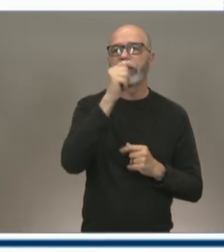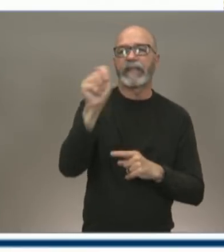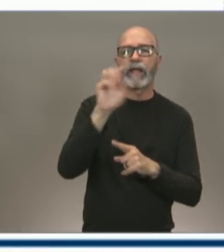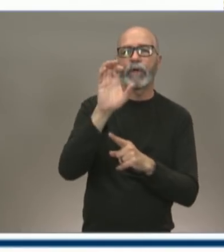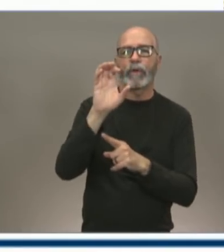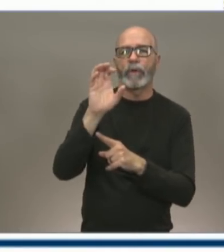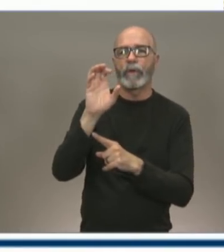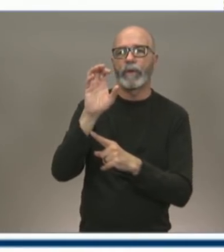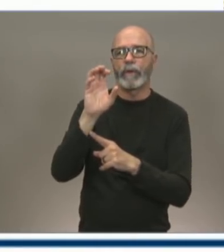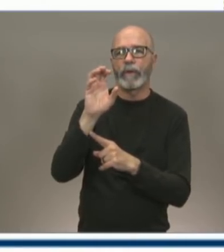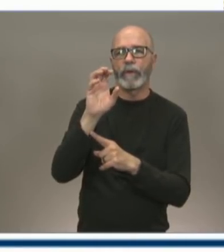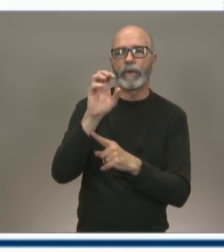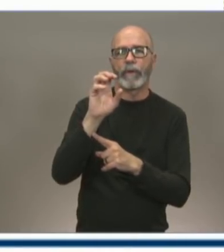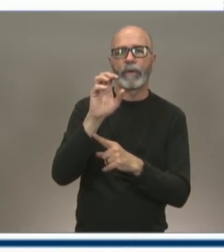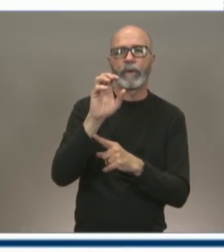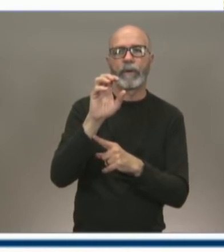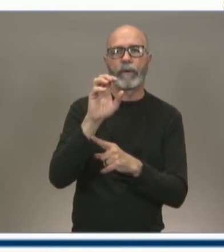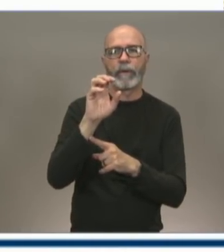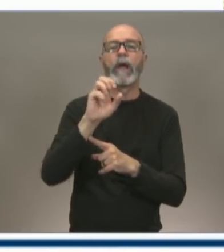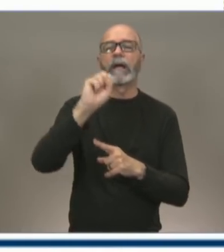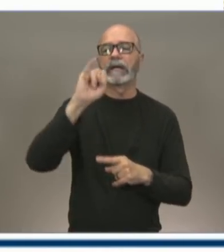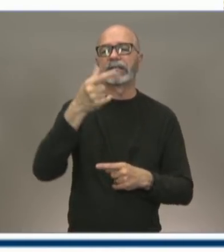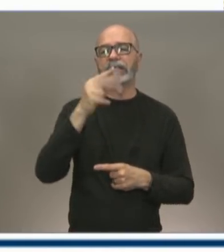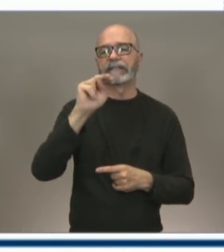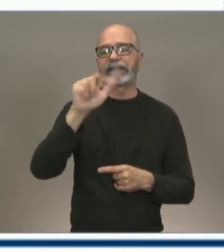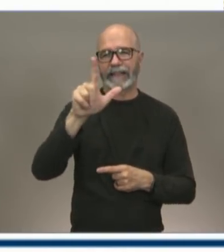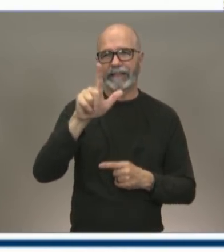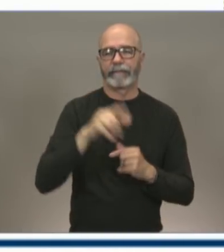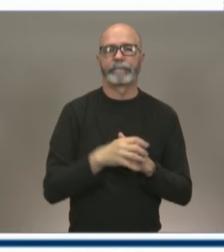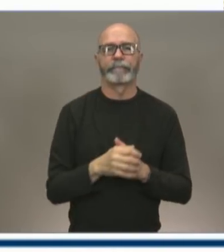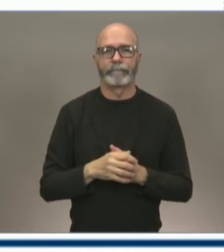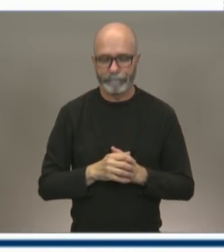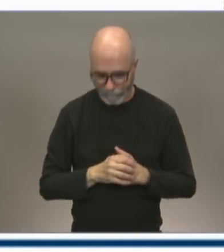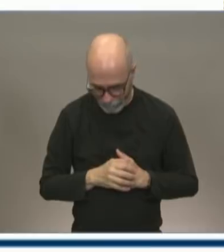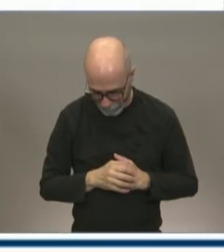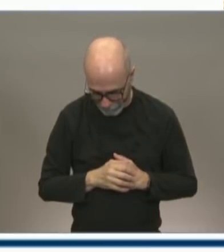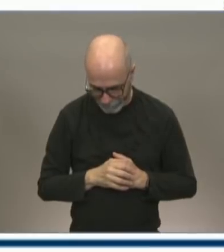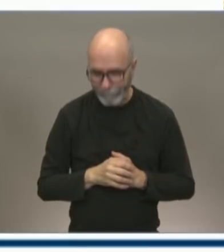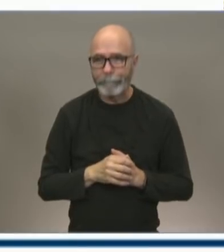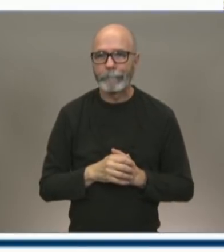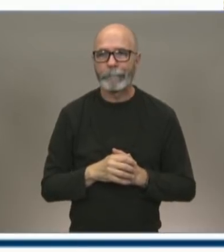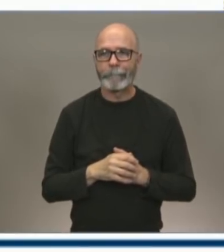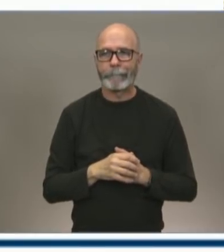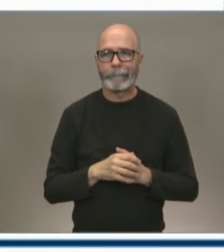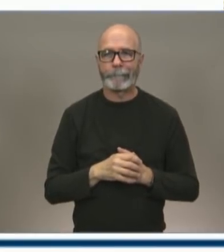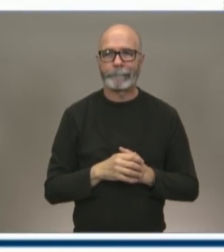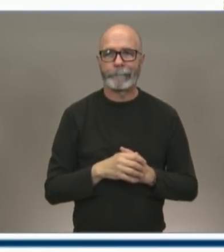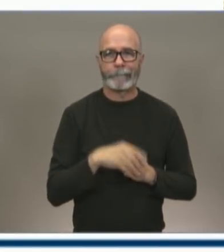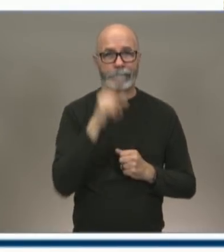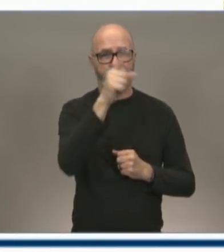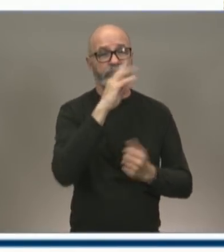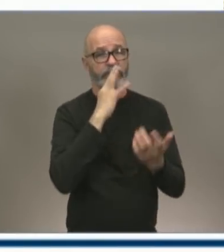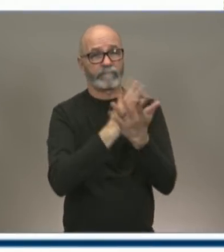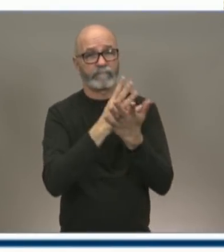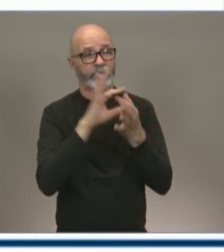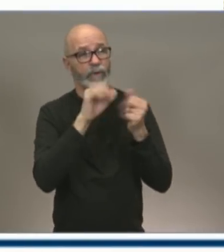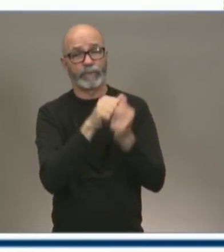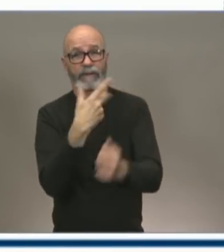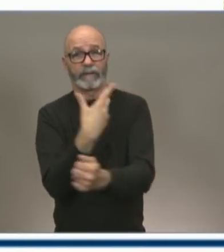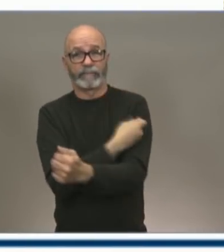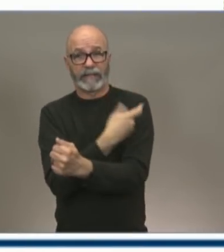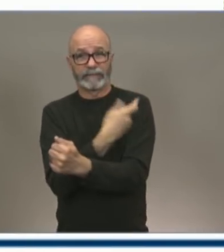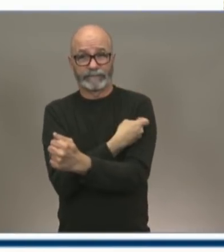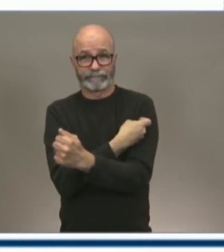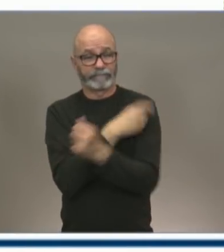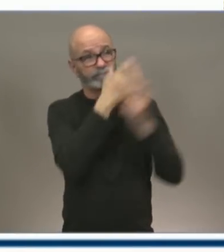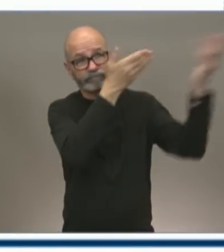Thank you. Dr. Strang, there's news today that Moderna is behind on its vaccine shipments and is cutting back on deliveries to Canada in February. What does this mean